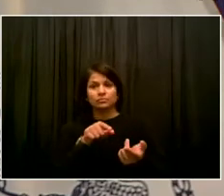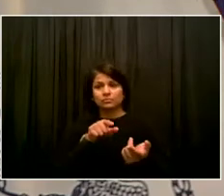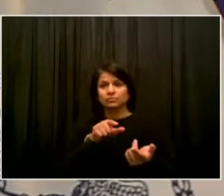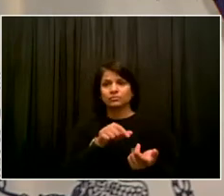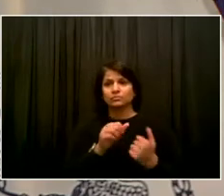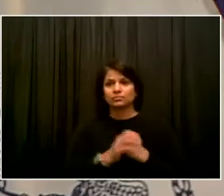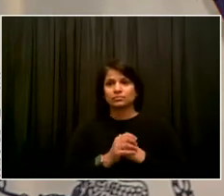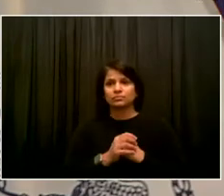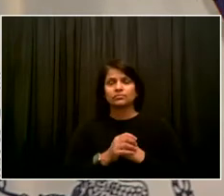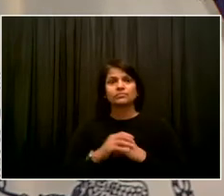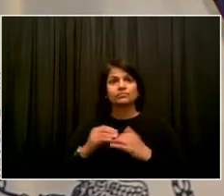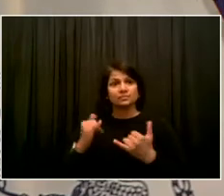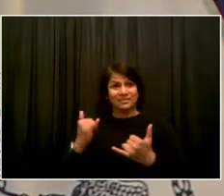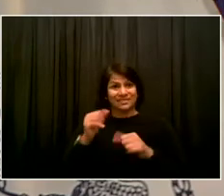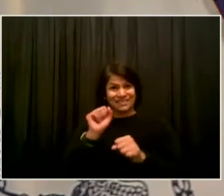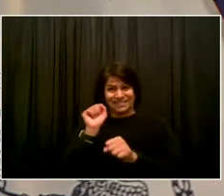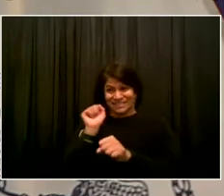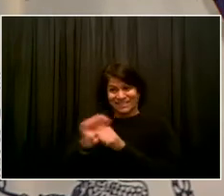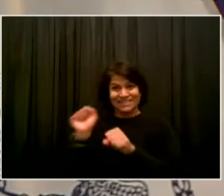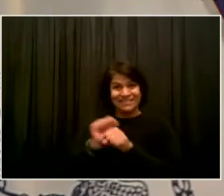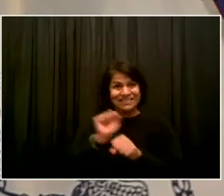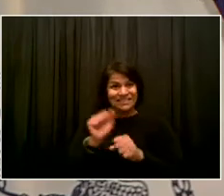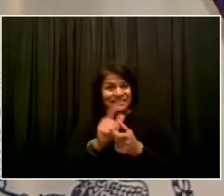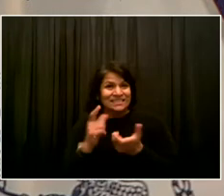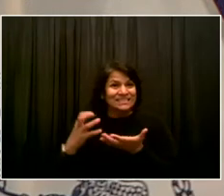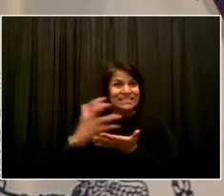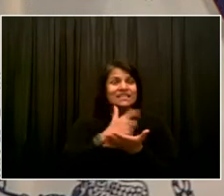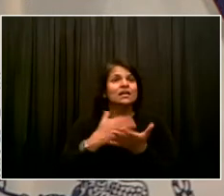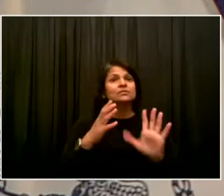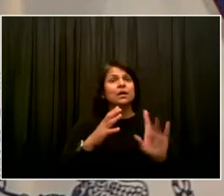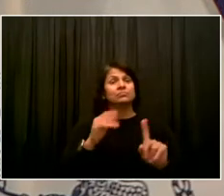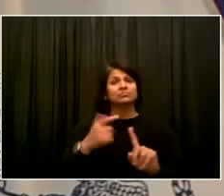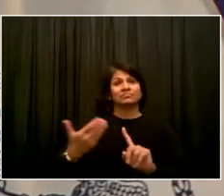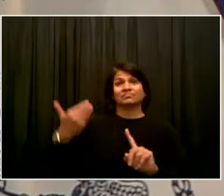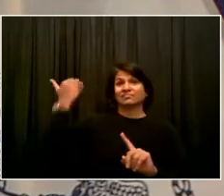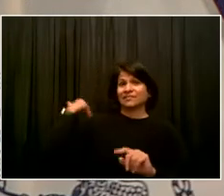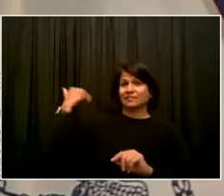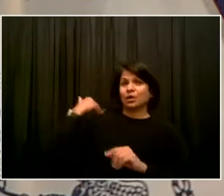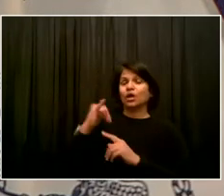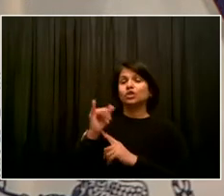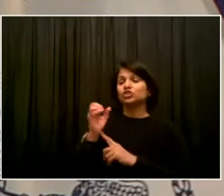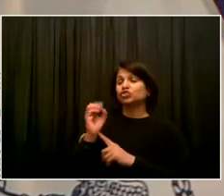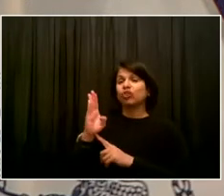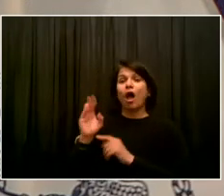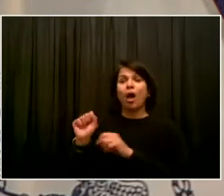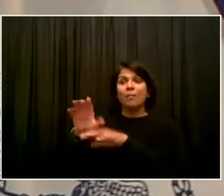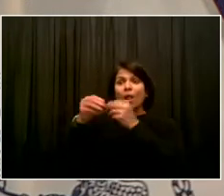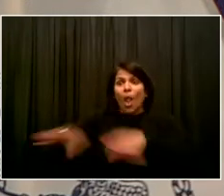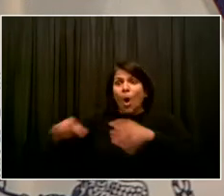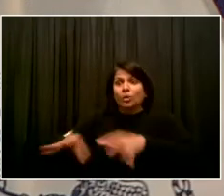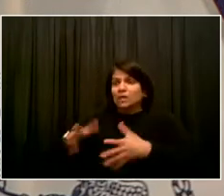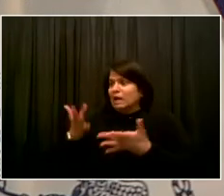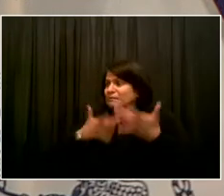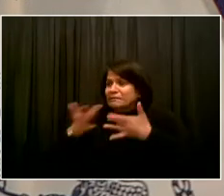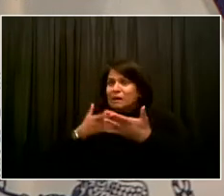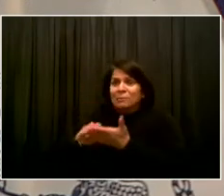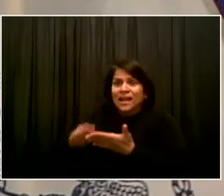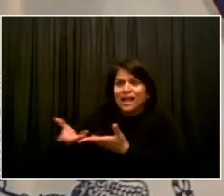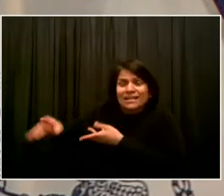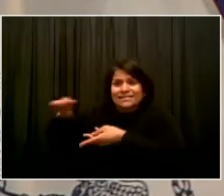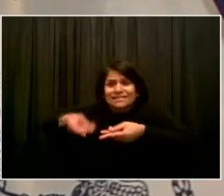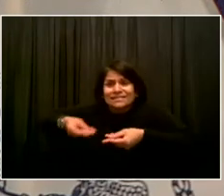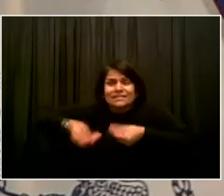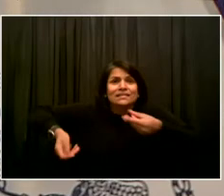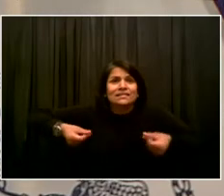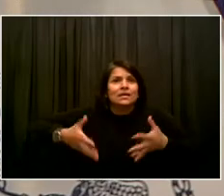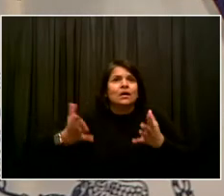COVID. Parents need their kids in school. And as we've learned more and more during the COVID era, we found new